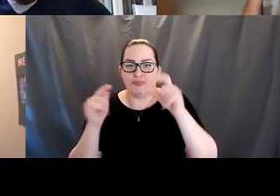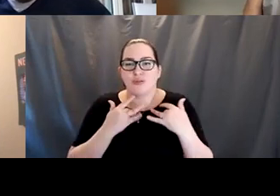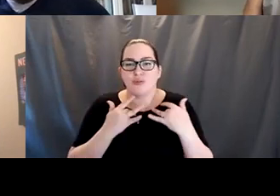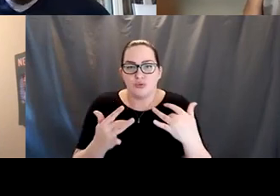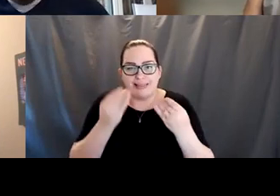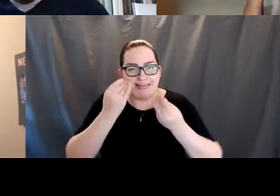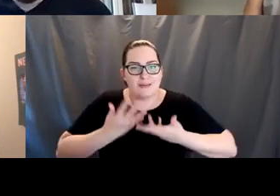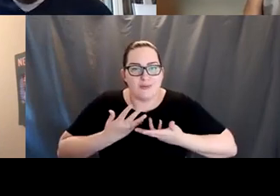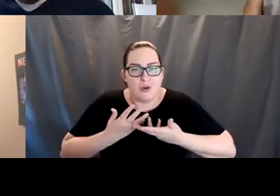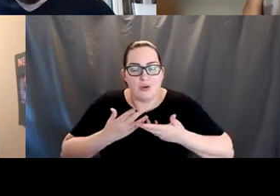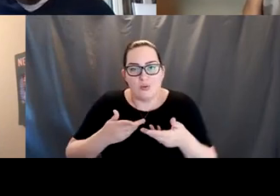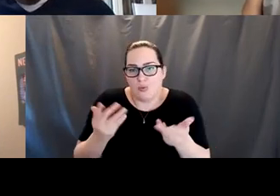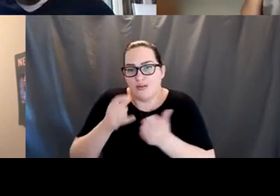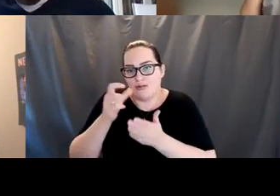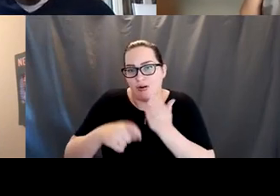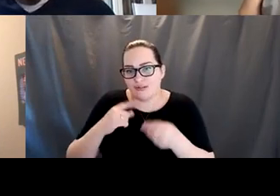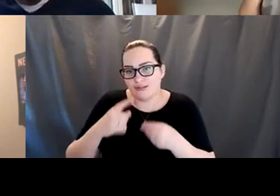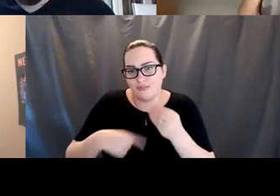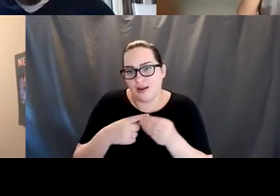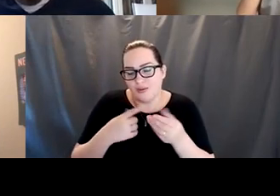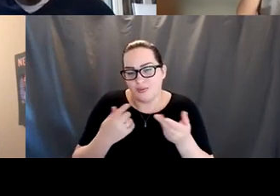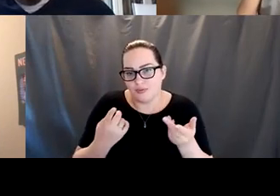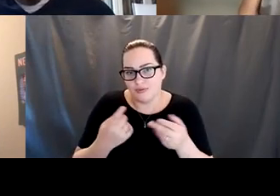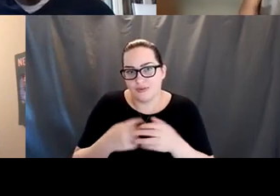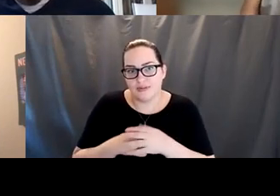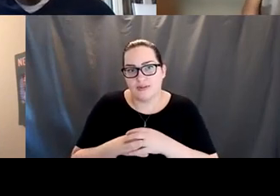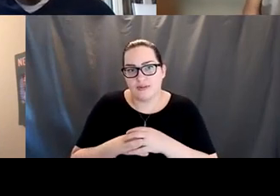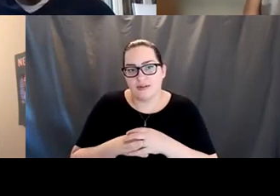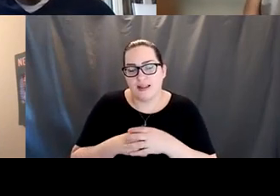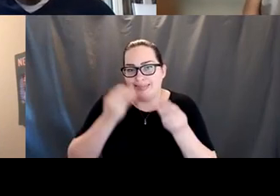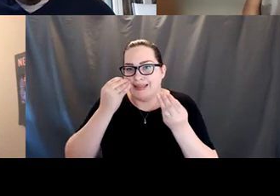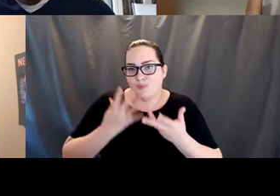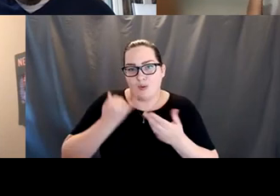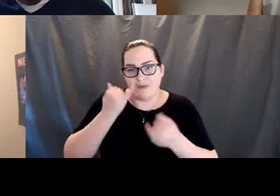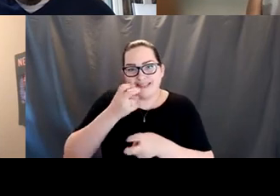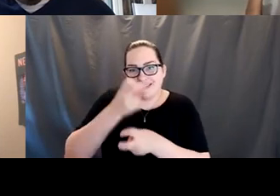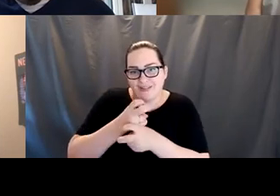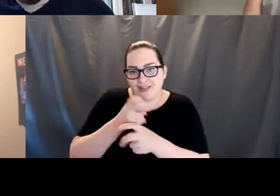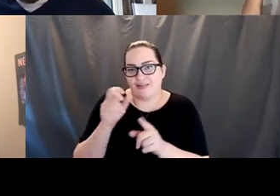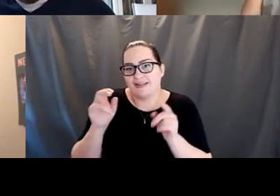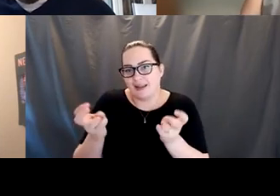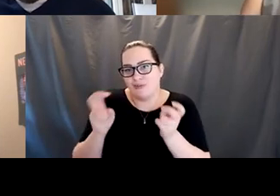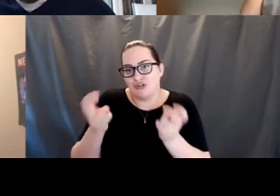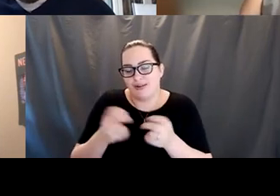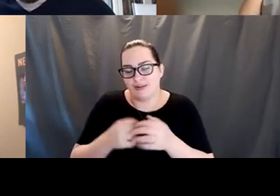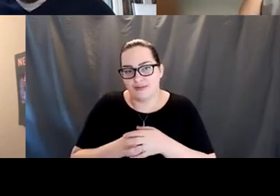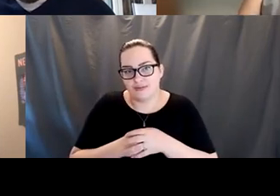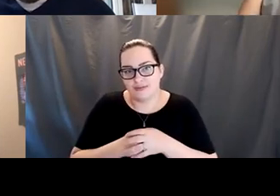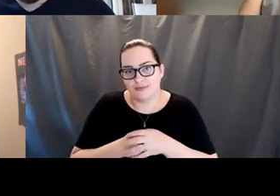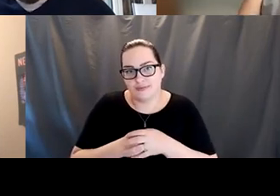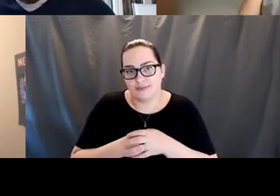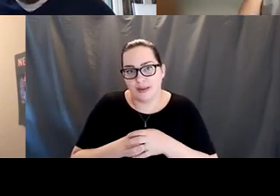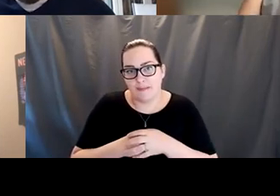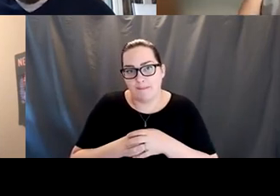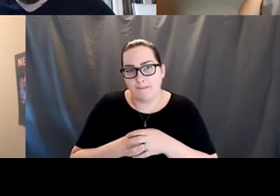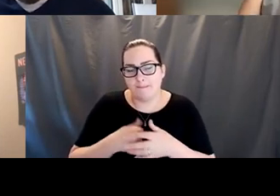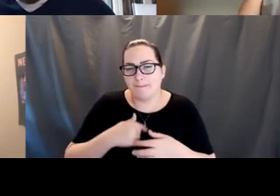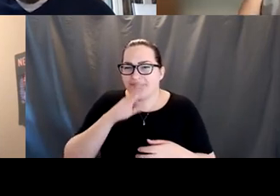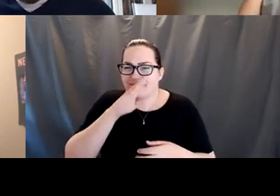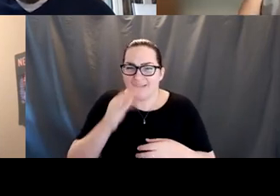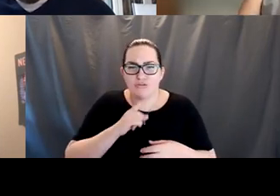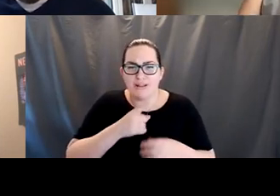obviously, I'm not covering Afghanistan except for a couple of stories I did on these journalists. Obviously, what's happening in Afghanistan to the people that